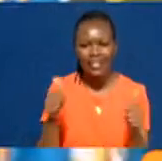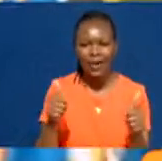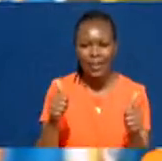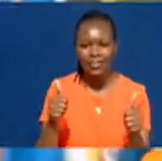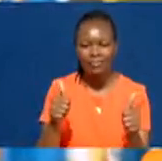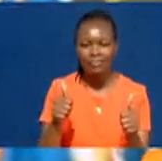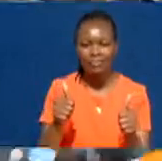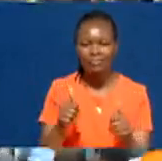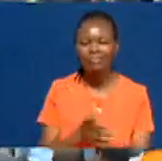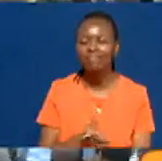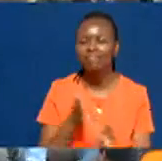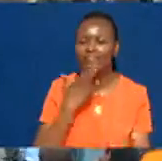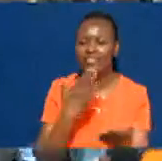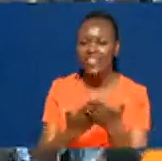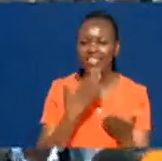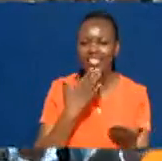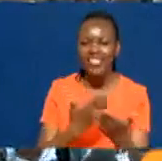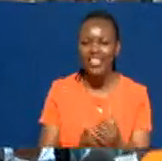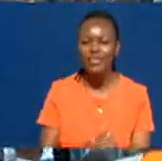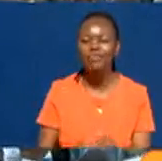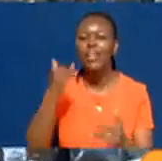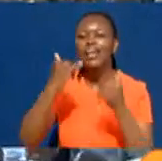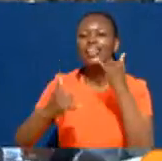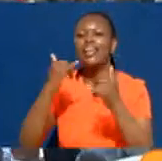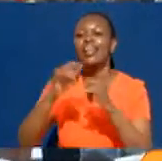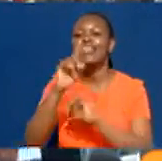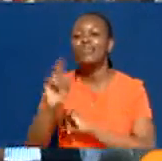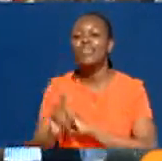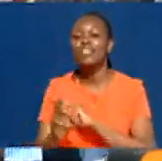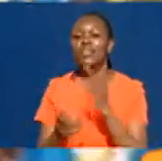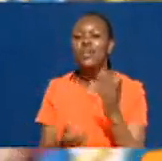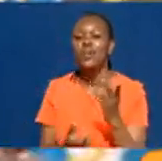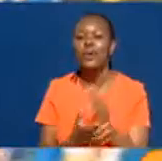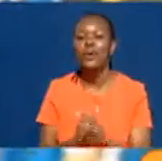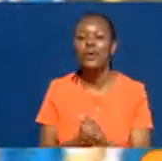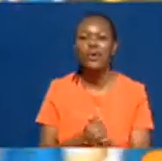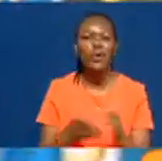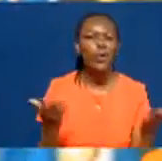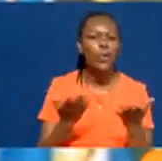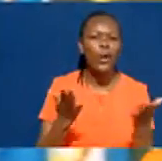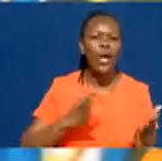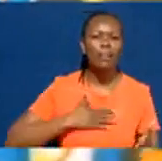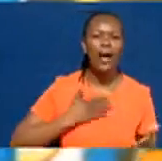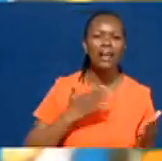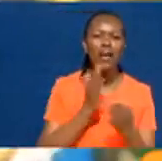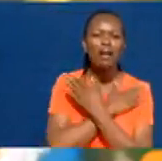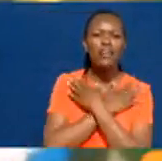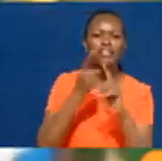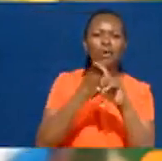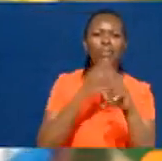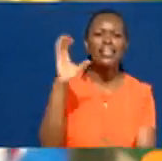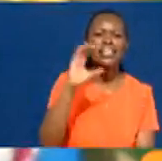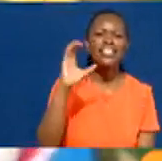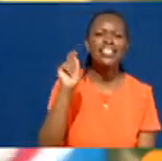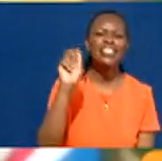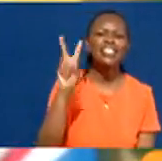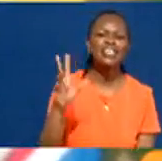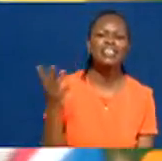Asante. One last one. Where are my good friends from Citizen?